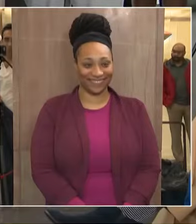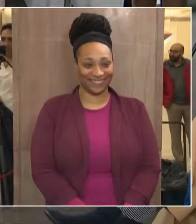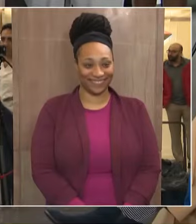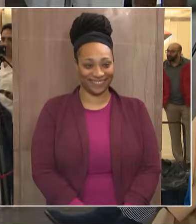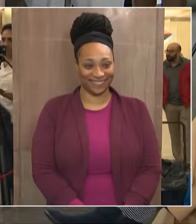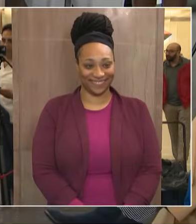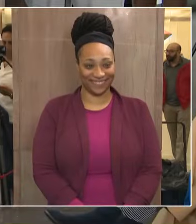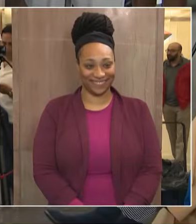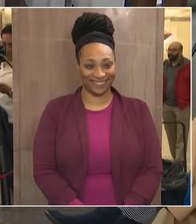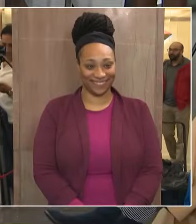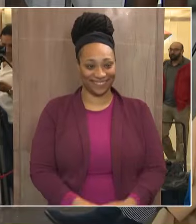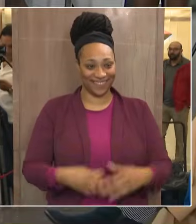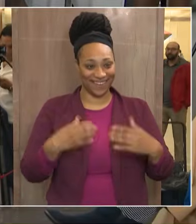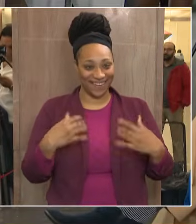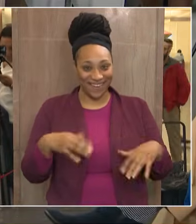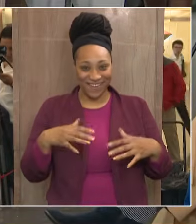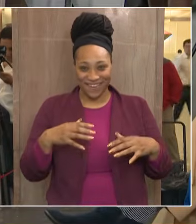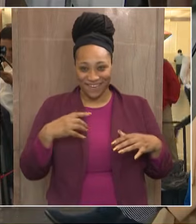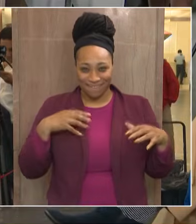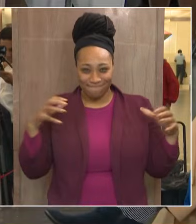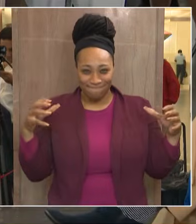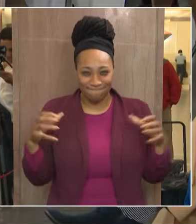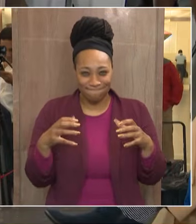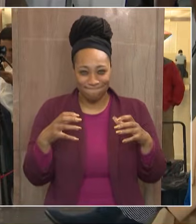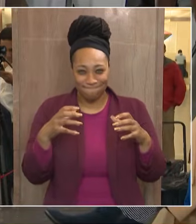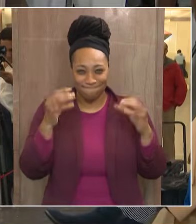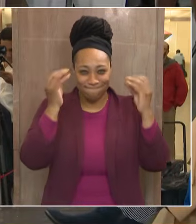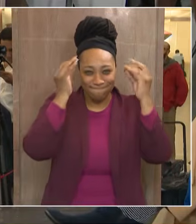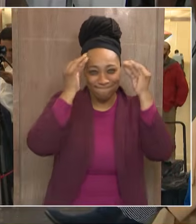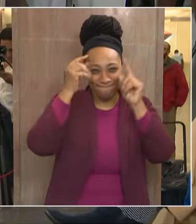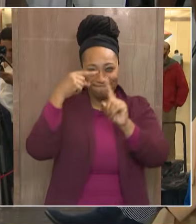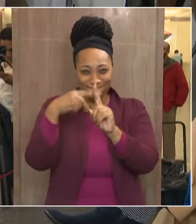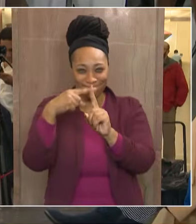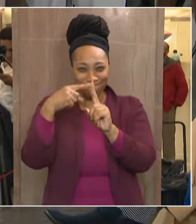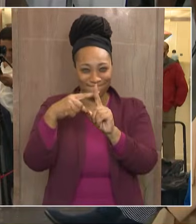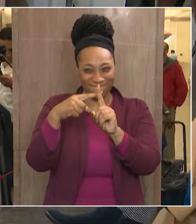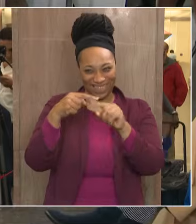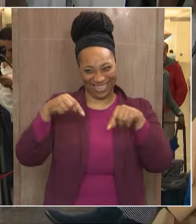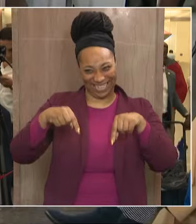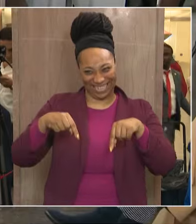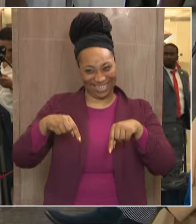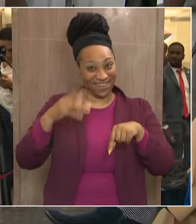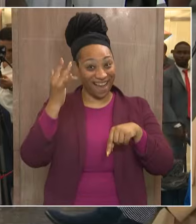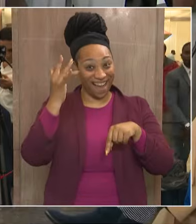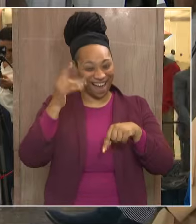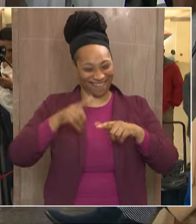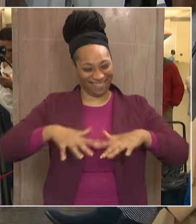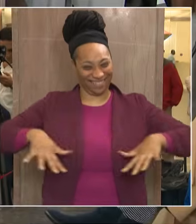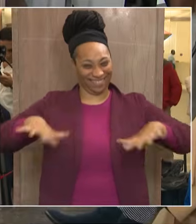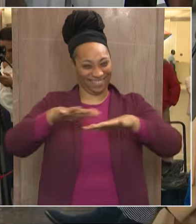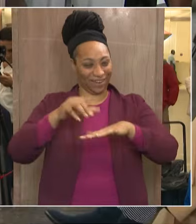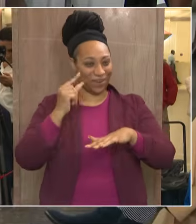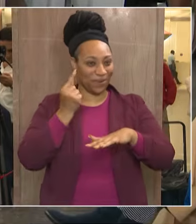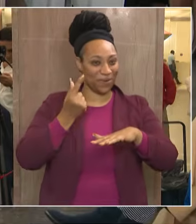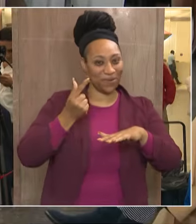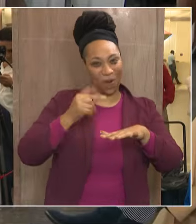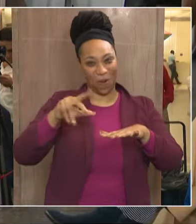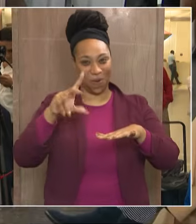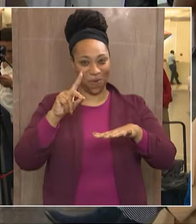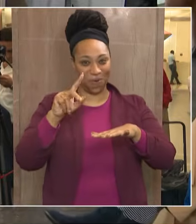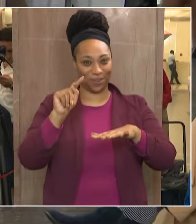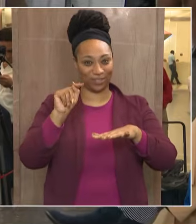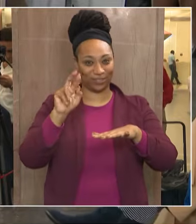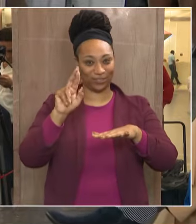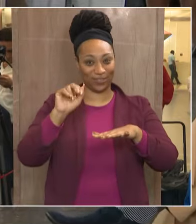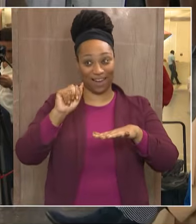We're optimistic here in the bid, and the rain has stopped. So even though we are indoors now, we want to be sure that invite you to join us